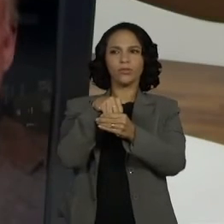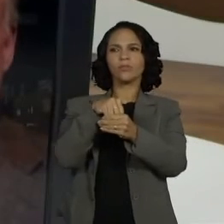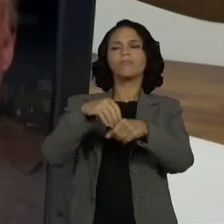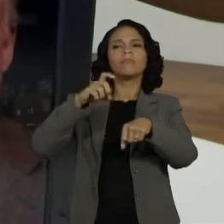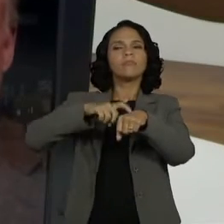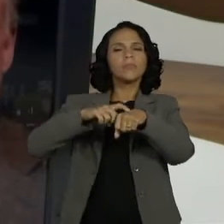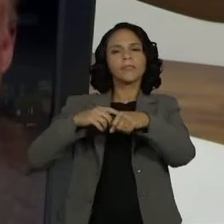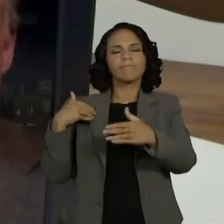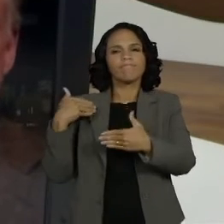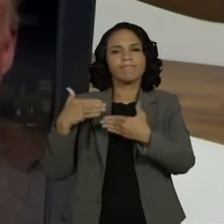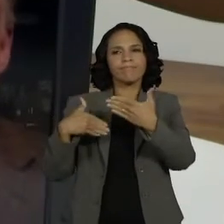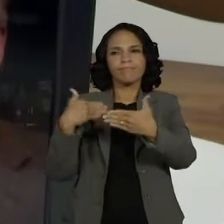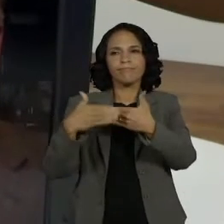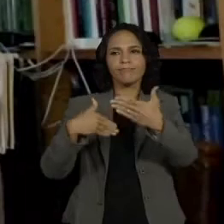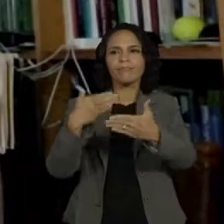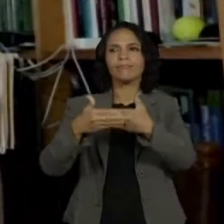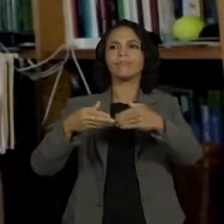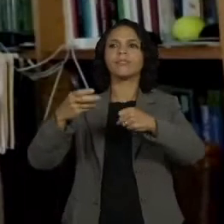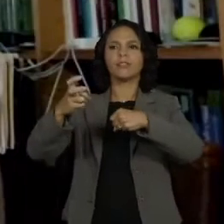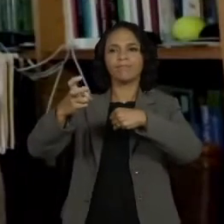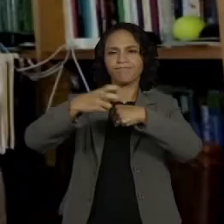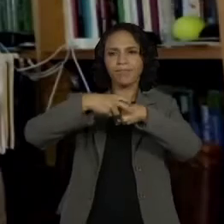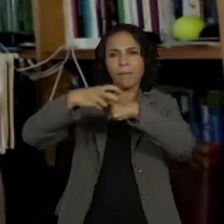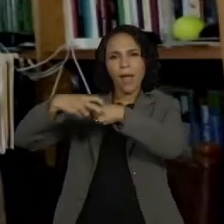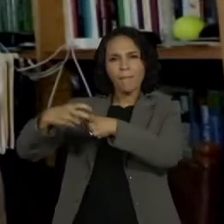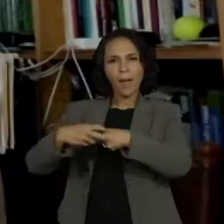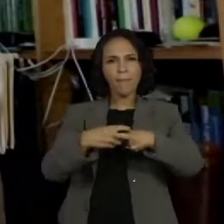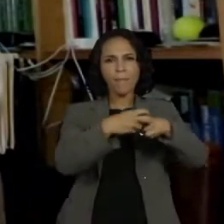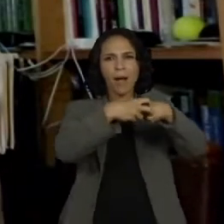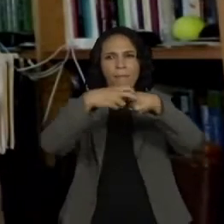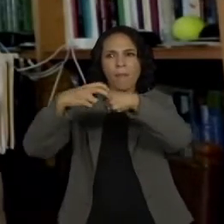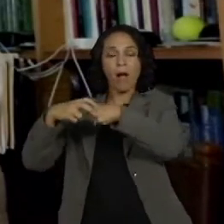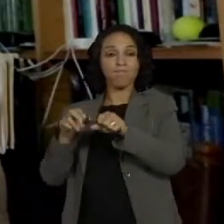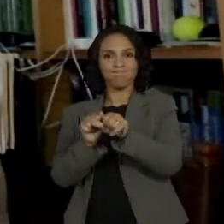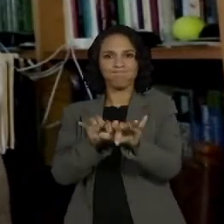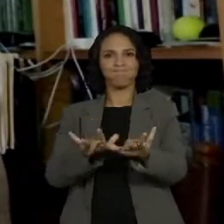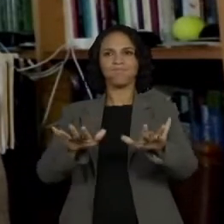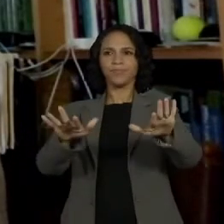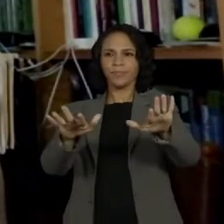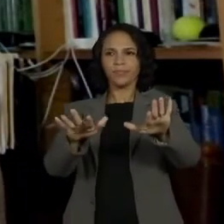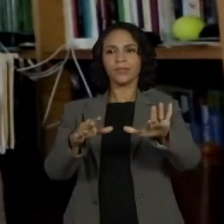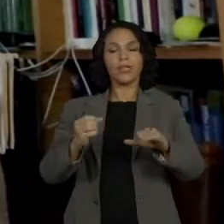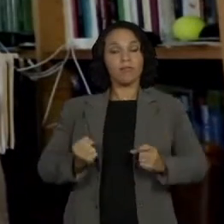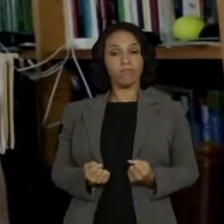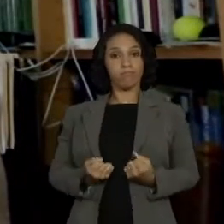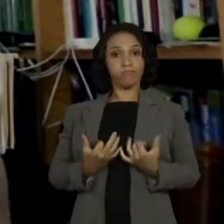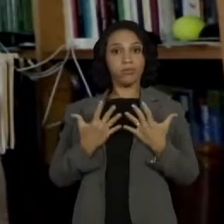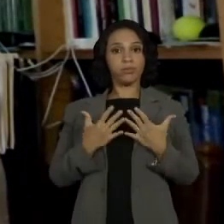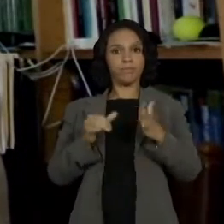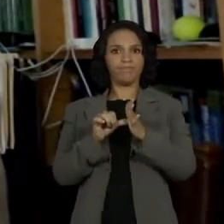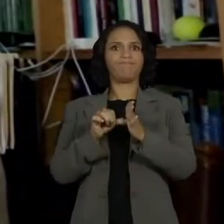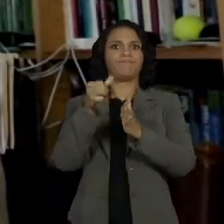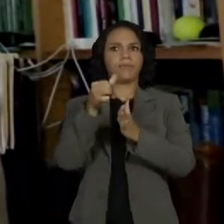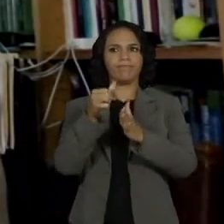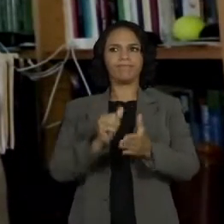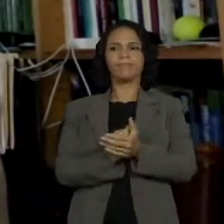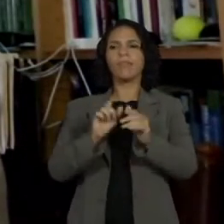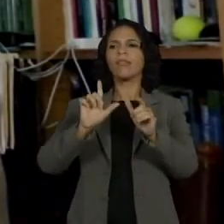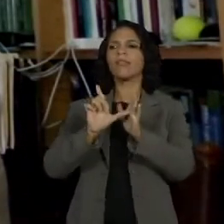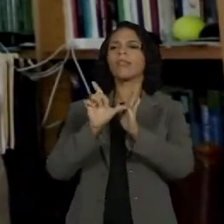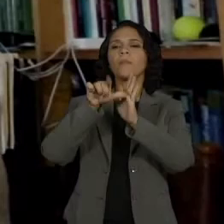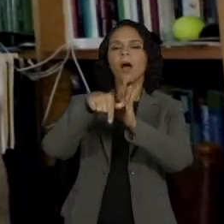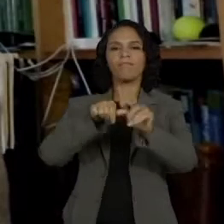another host. So if you have infected person number one, and then you have